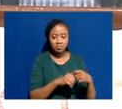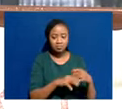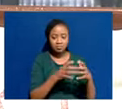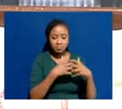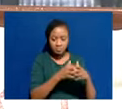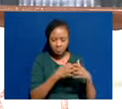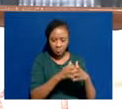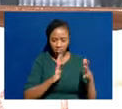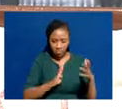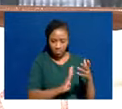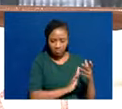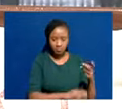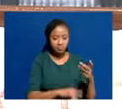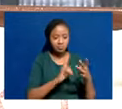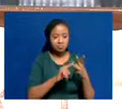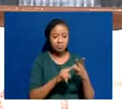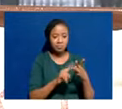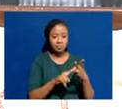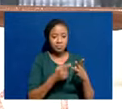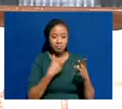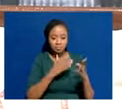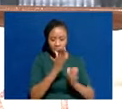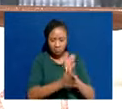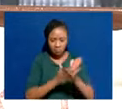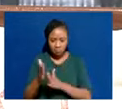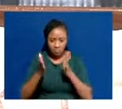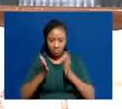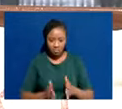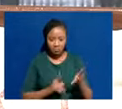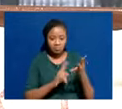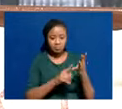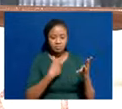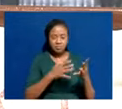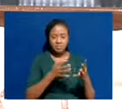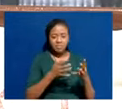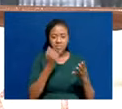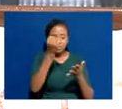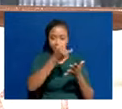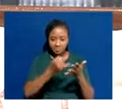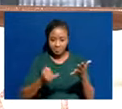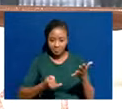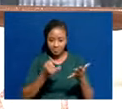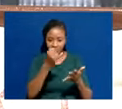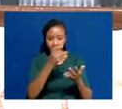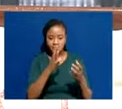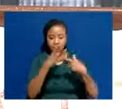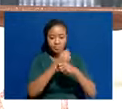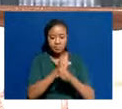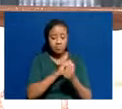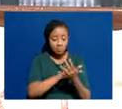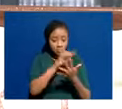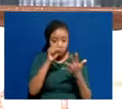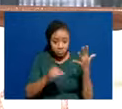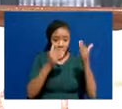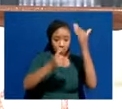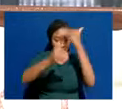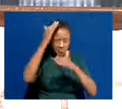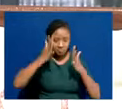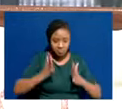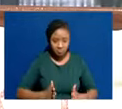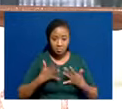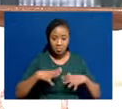engineering board. We have the planners. We have the architectural association. The professionals. If they can't have a